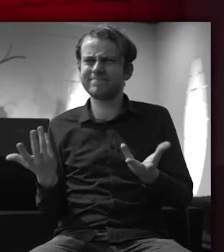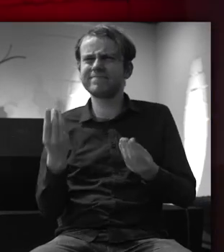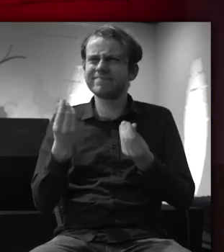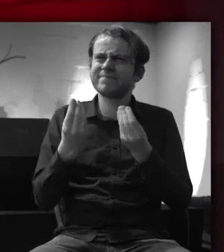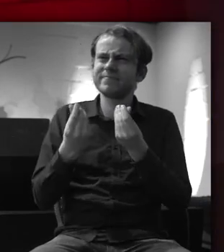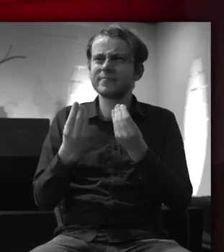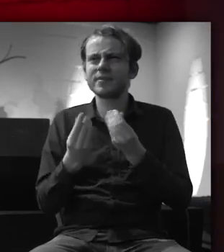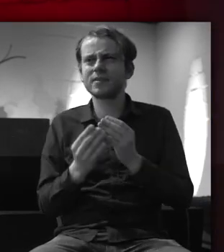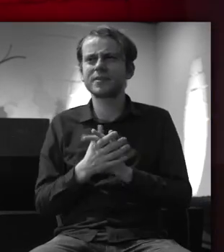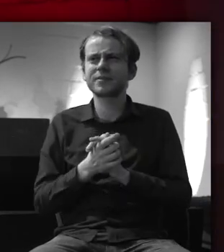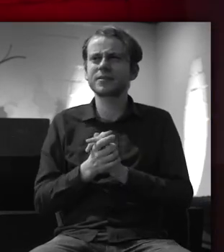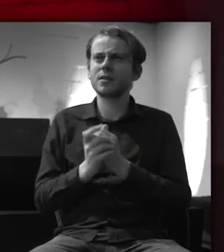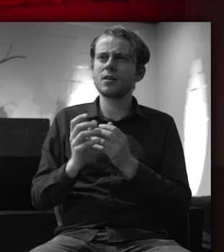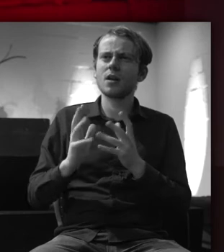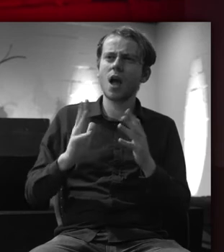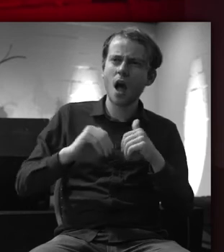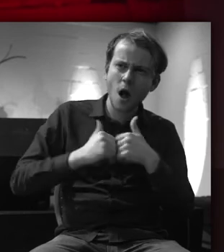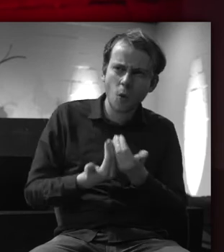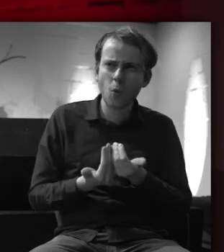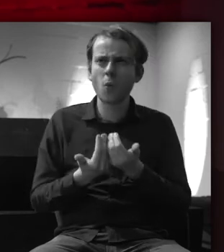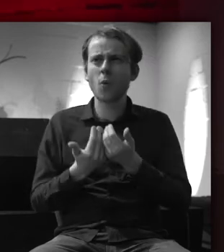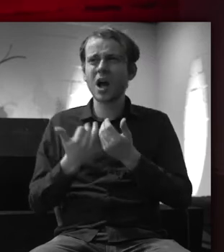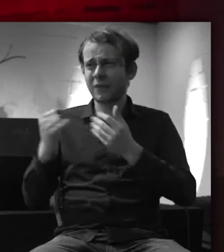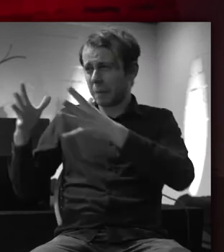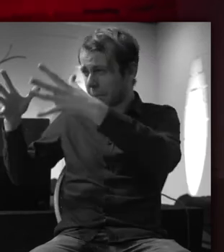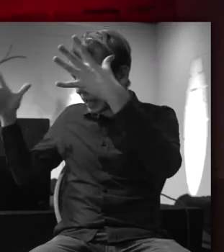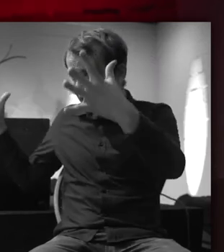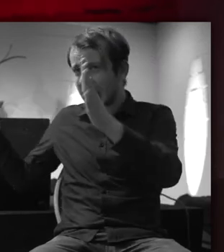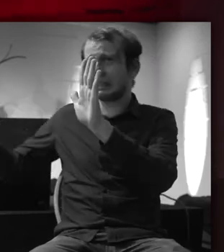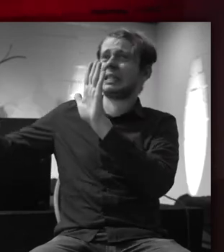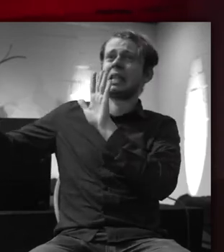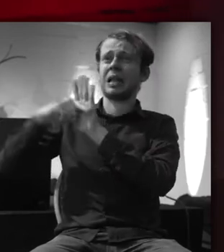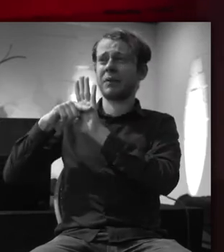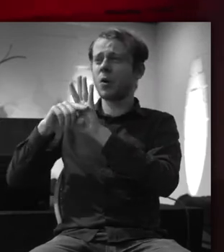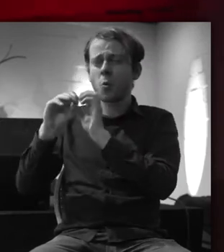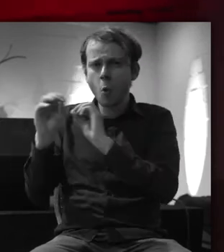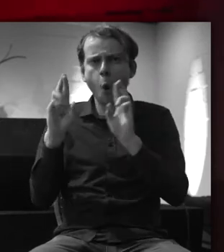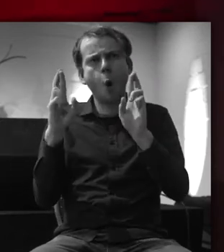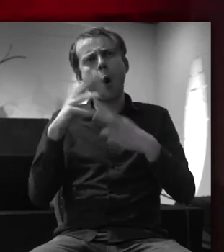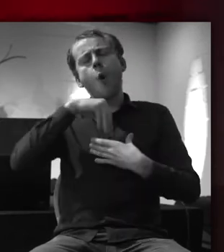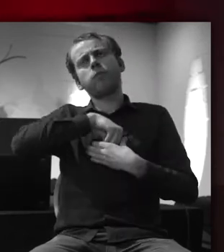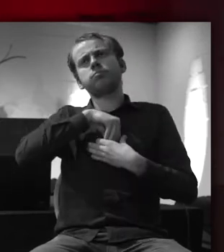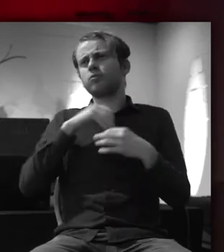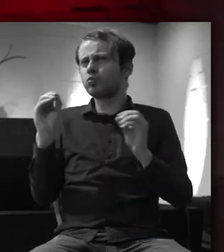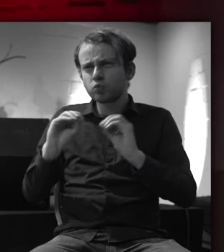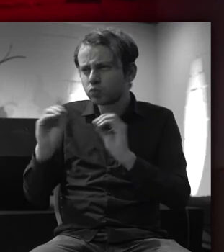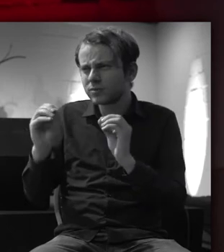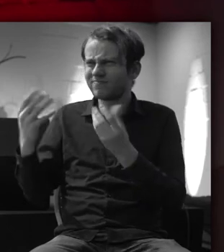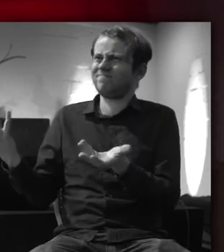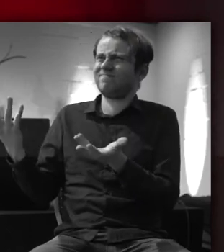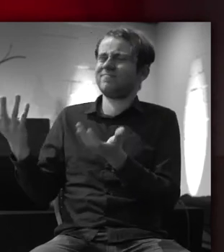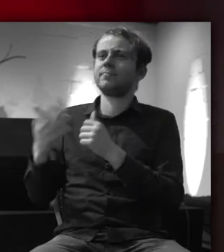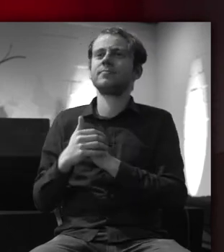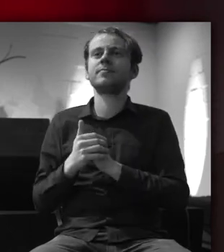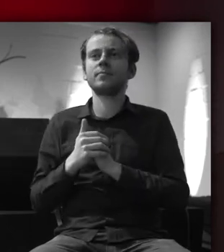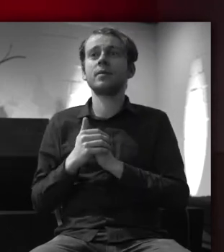just like going with this scenario of a complete population with no hope, there's only one conclusion or what consequences. Everyone just